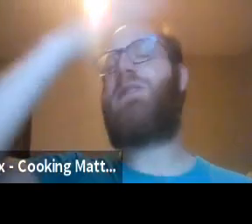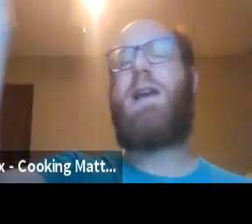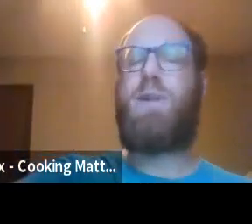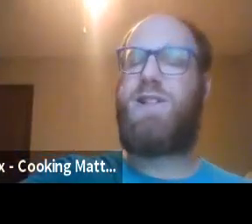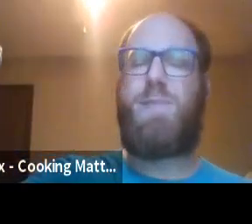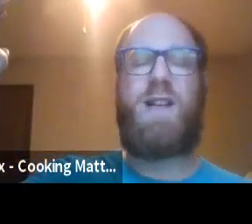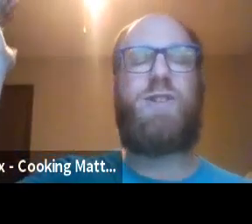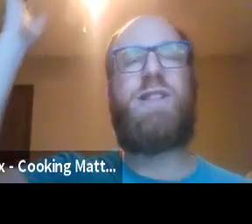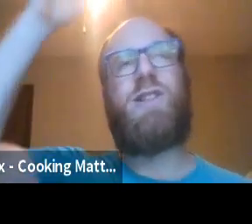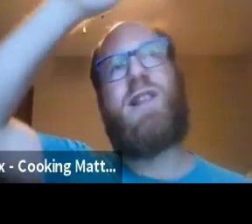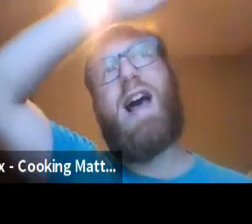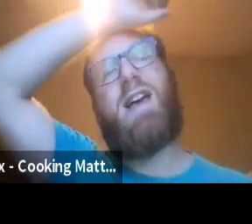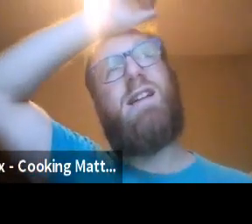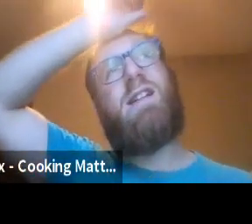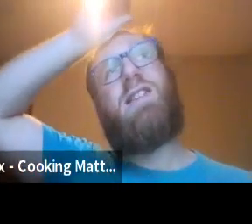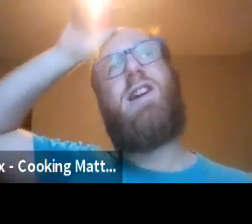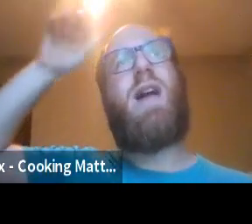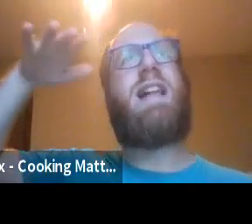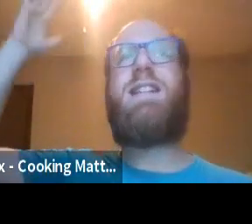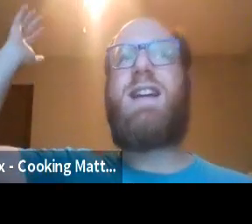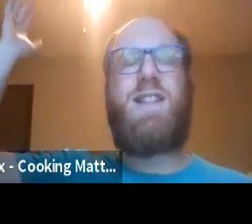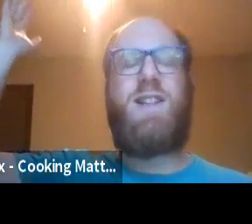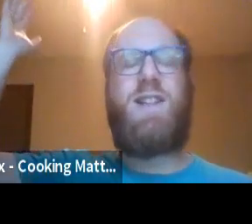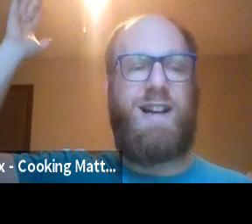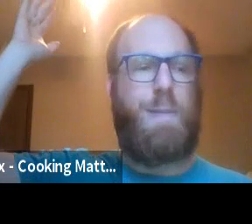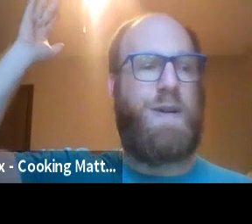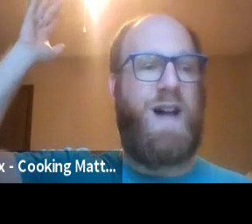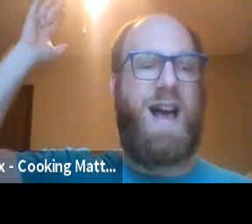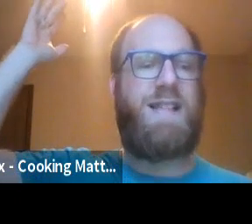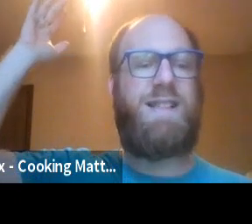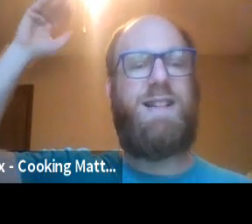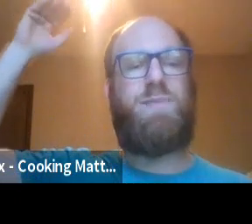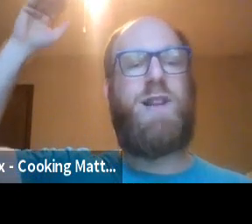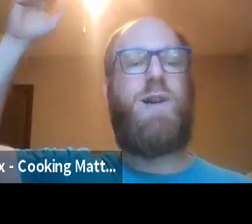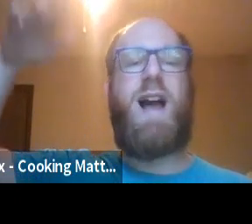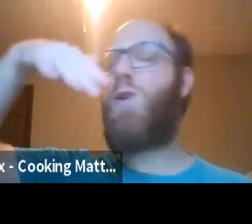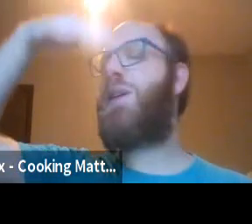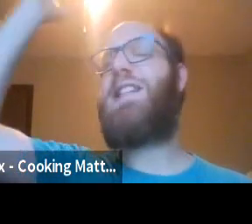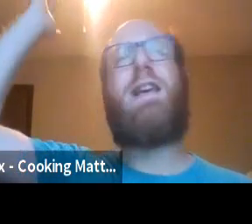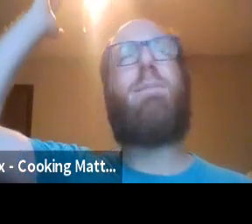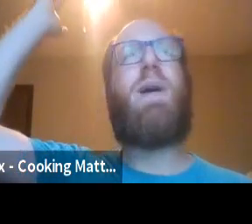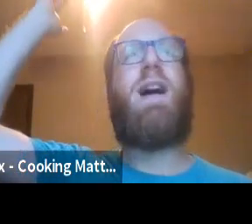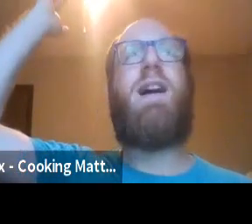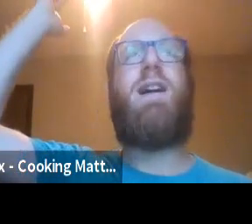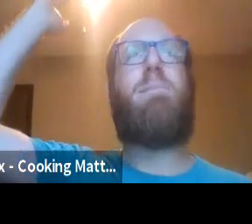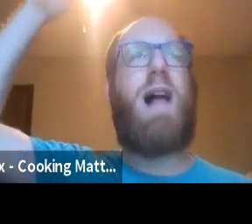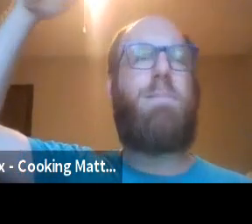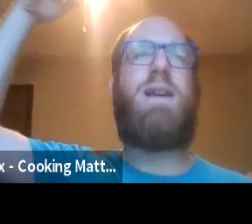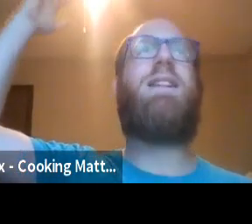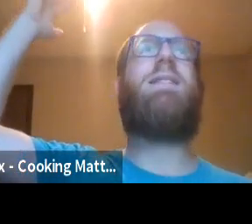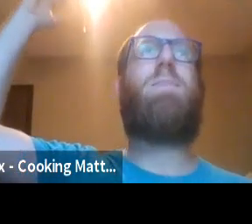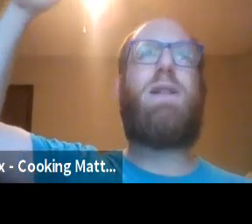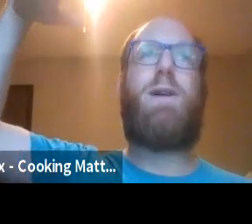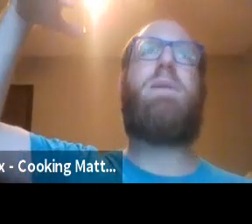Keep some staples in your pantry so that any night that you're trying to improvise. I always keep